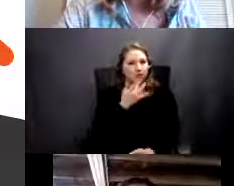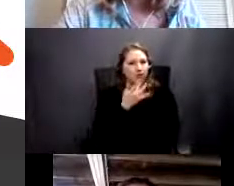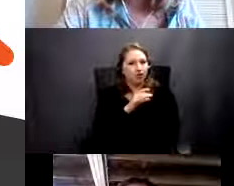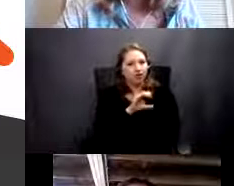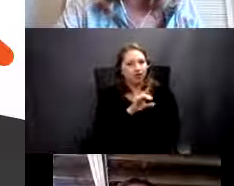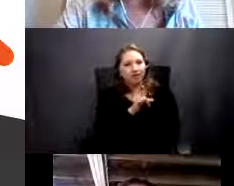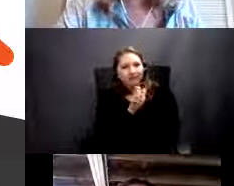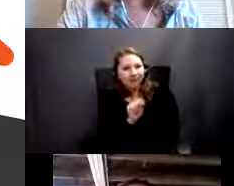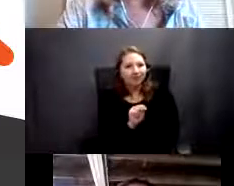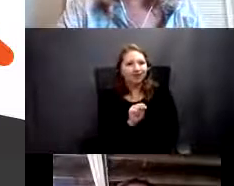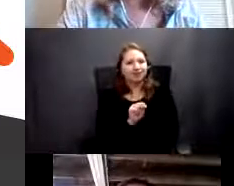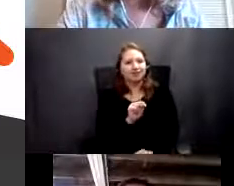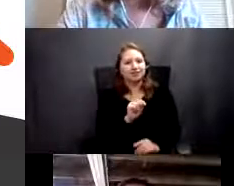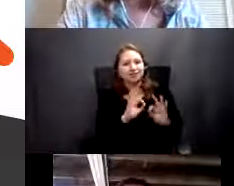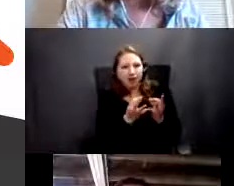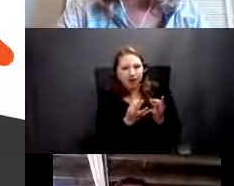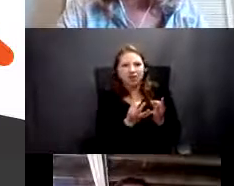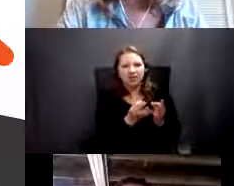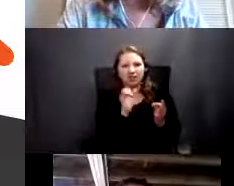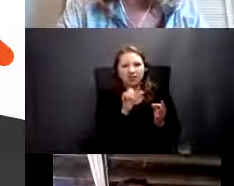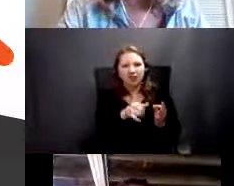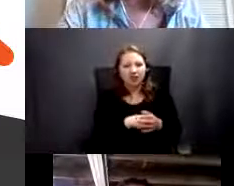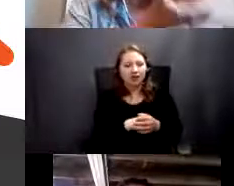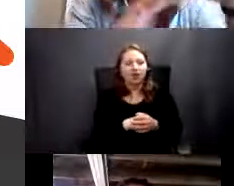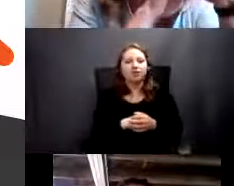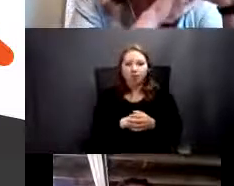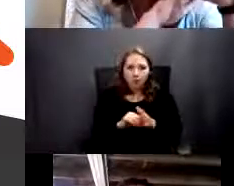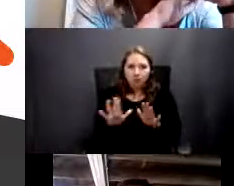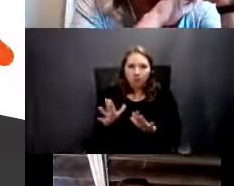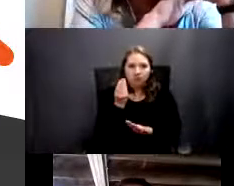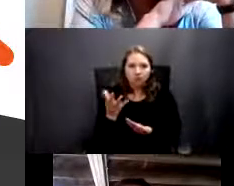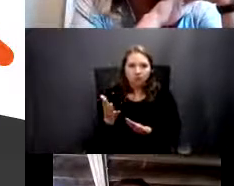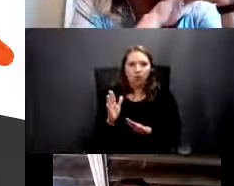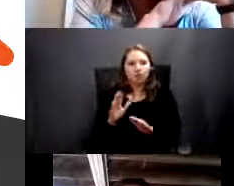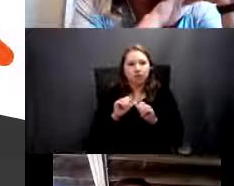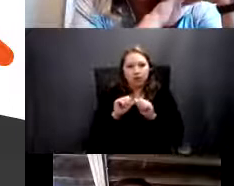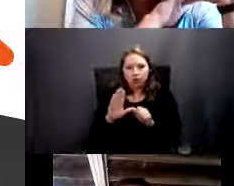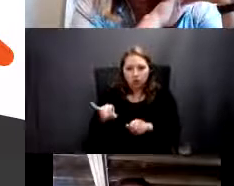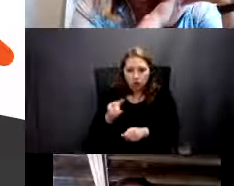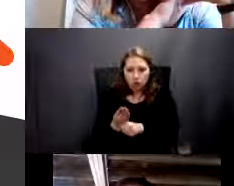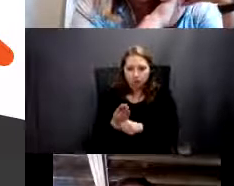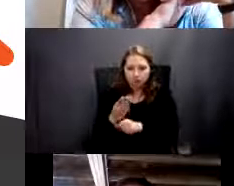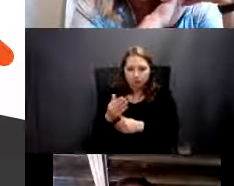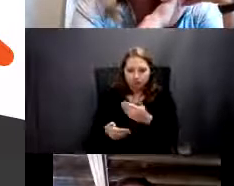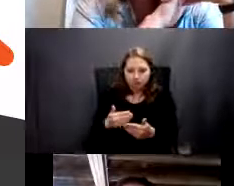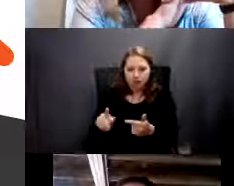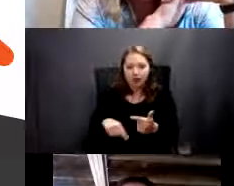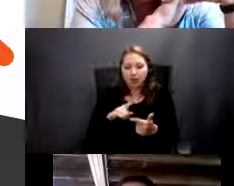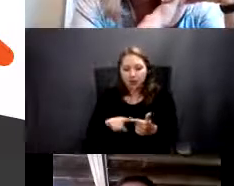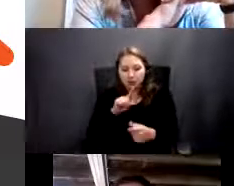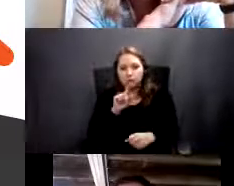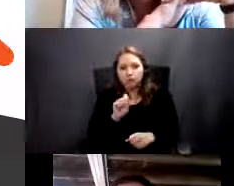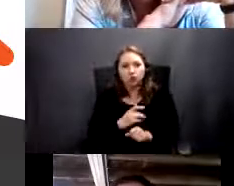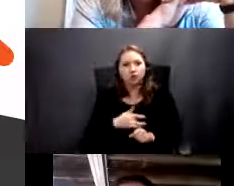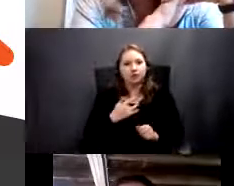And so continuing with a job until a person is comfortable leaving, and that's different for